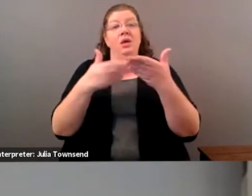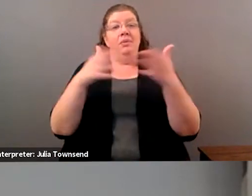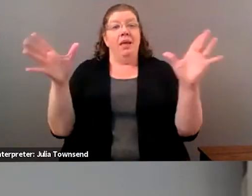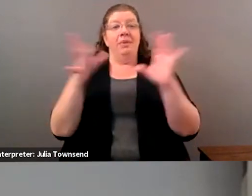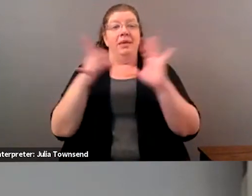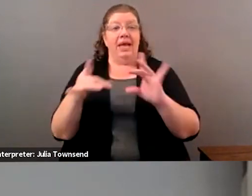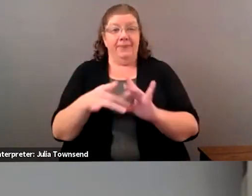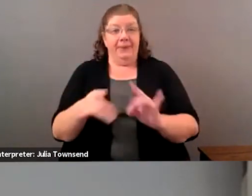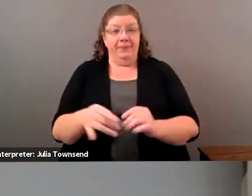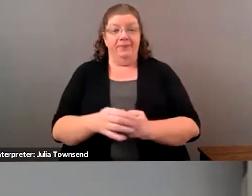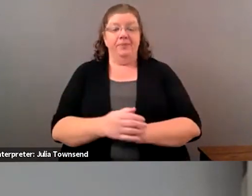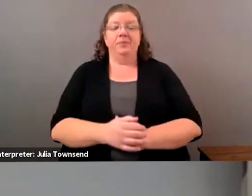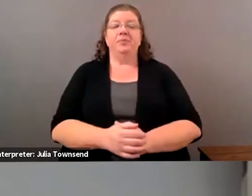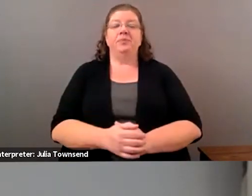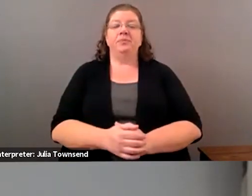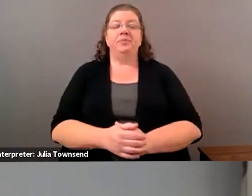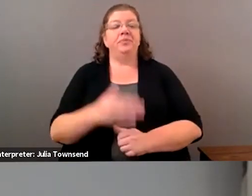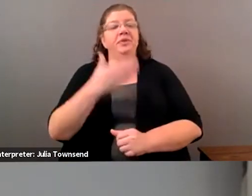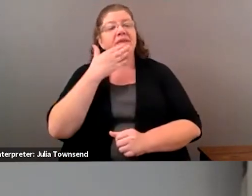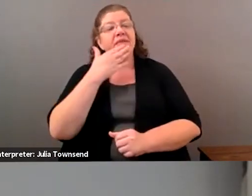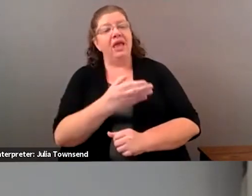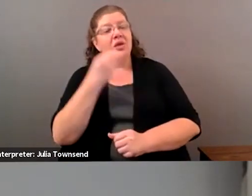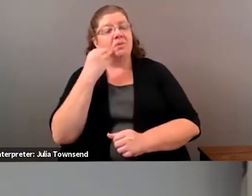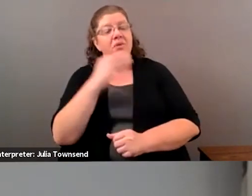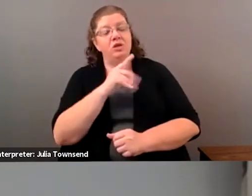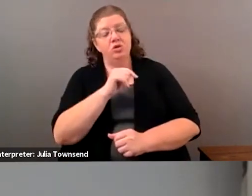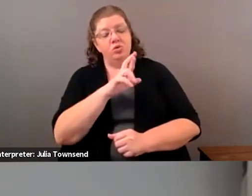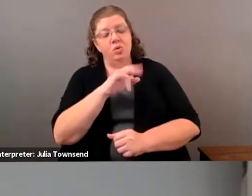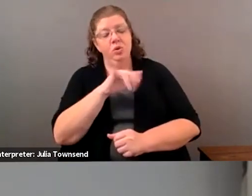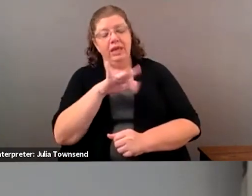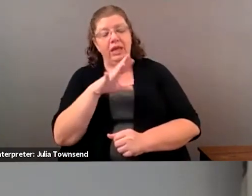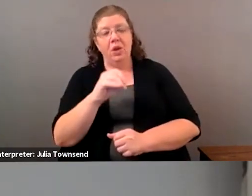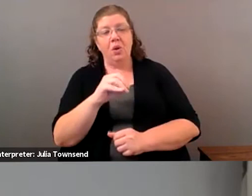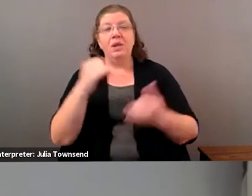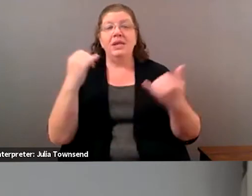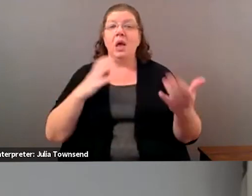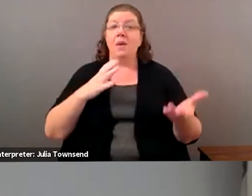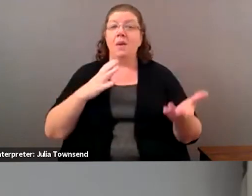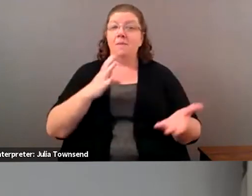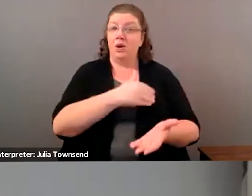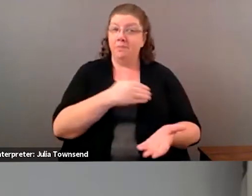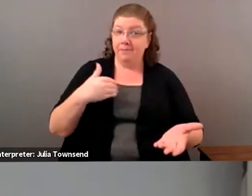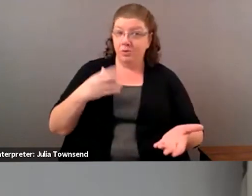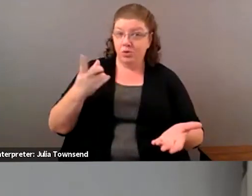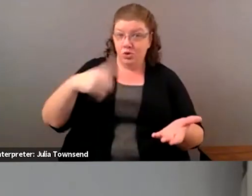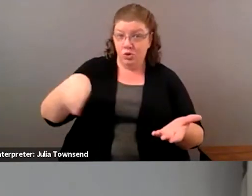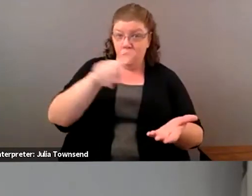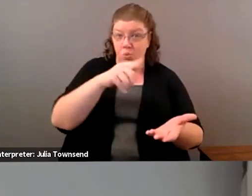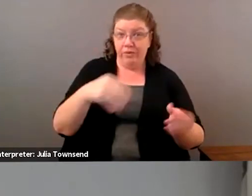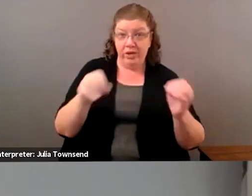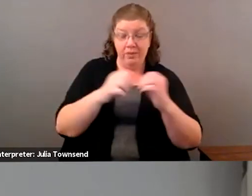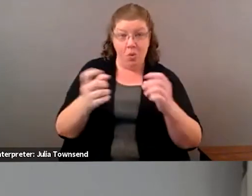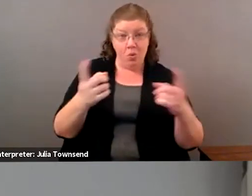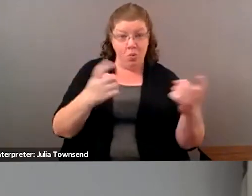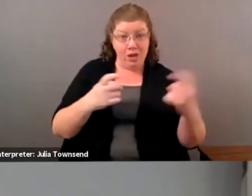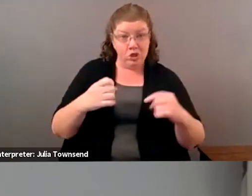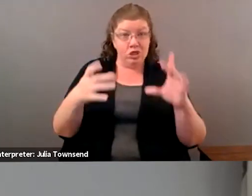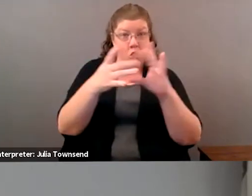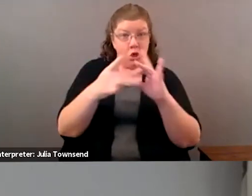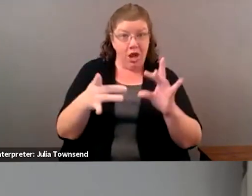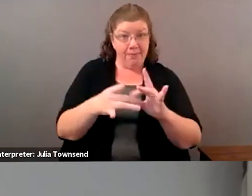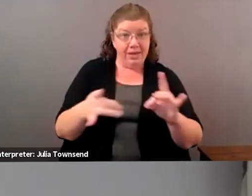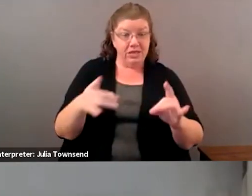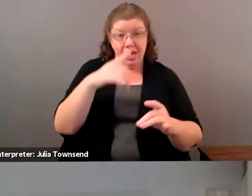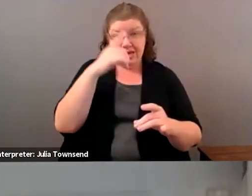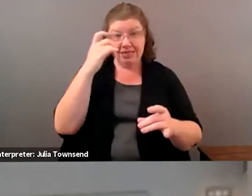item. Thank you, Ms. Trujillo. So now it's time for board members. Do you have any further questions or comments on the Summer